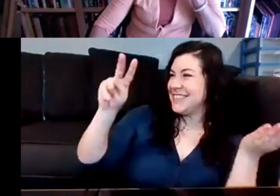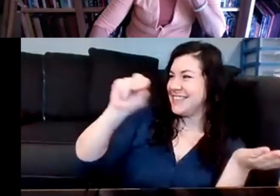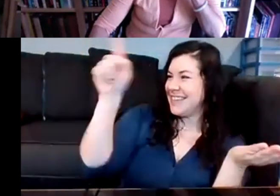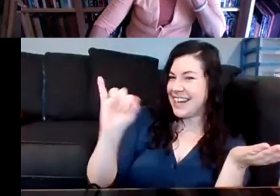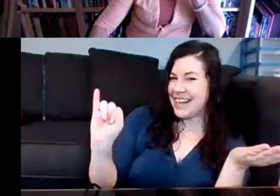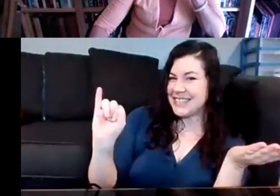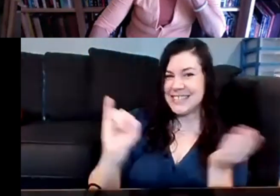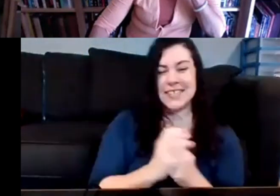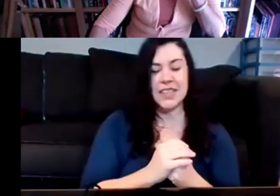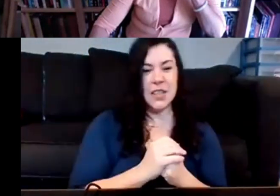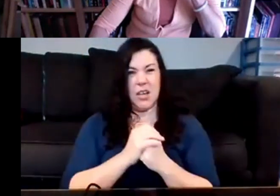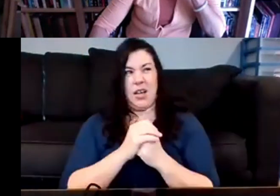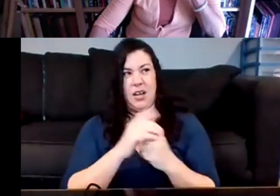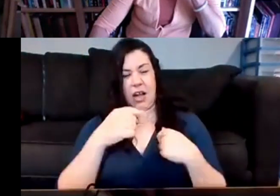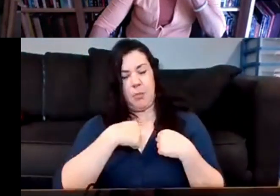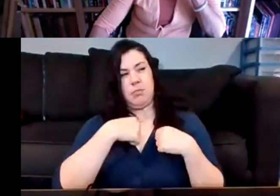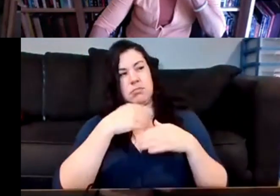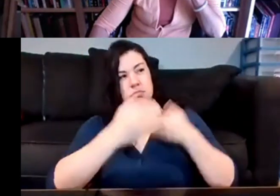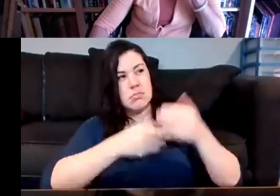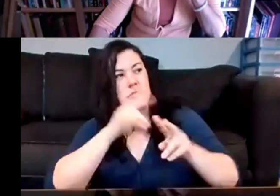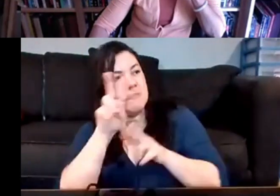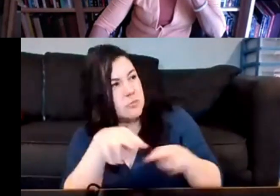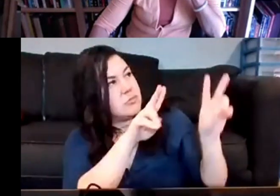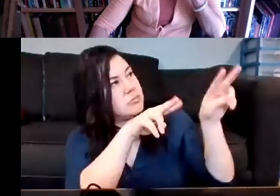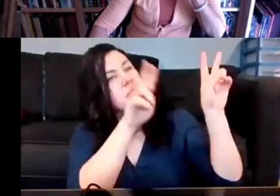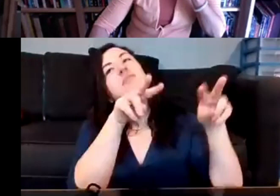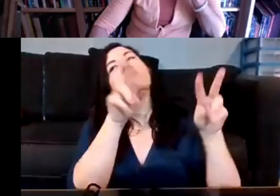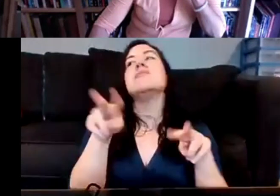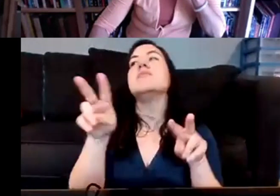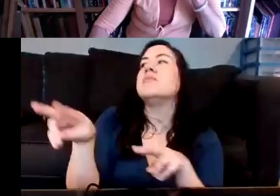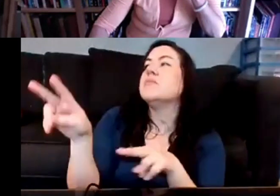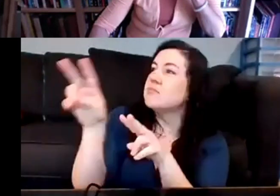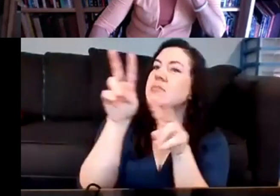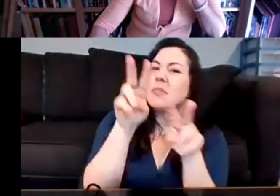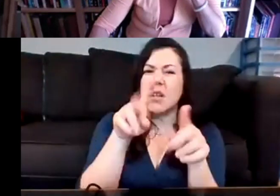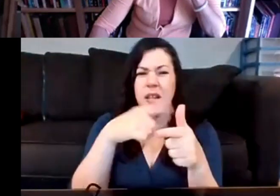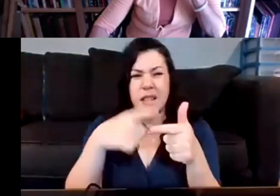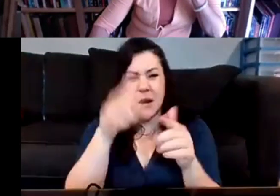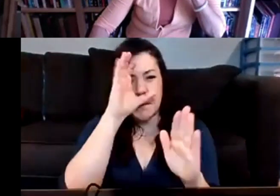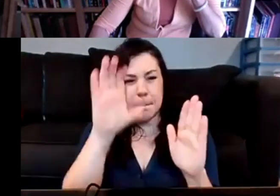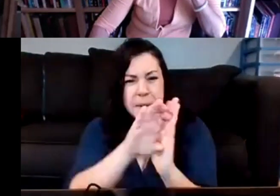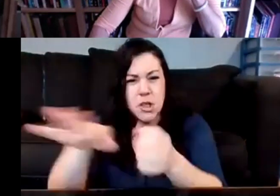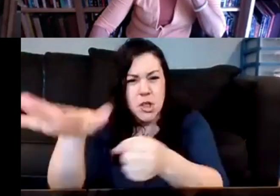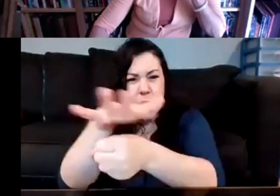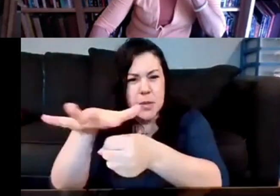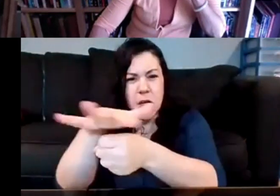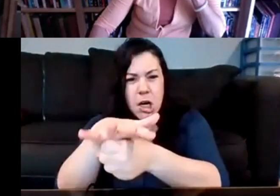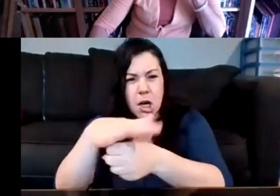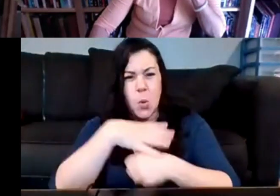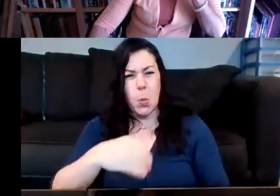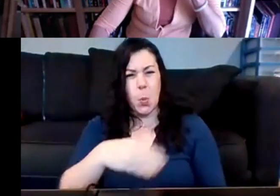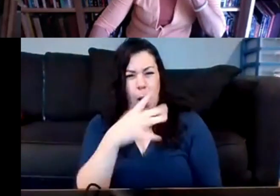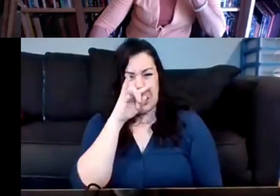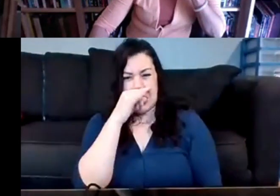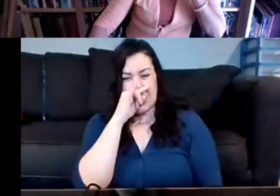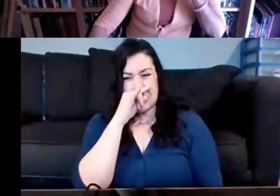and I see the photo booth, I saw like these white kids like all kind of joyously taking pictures in the